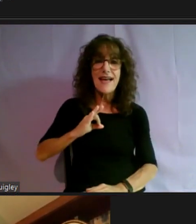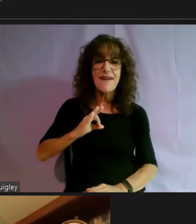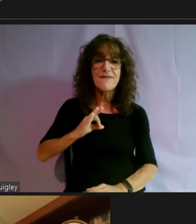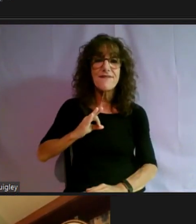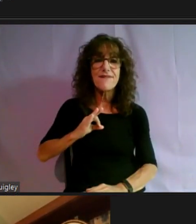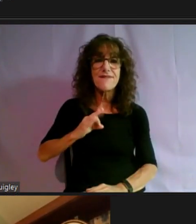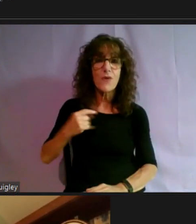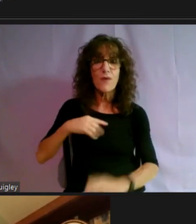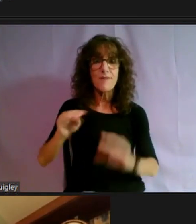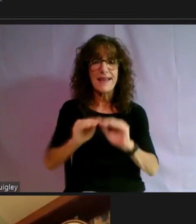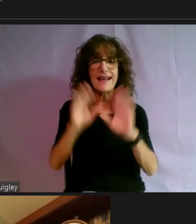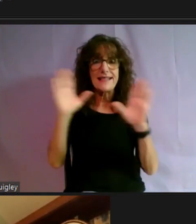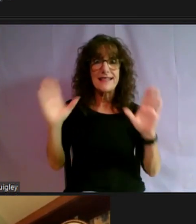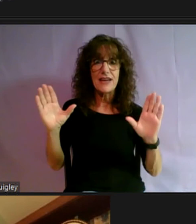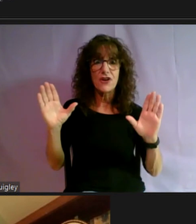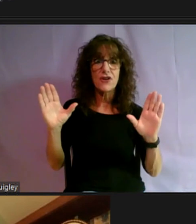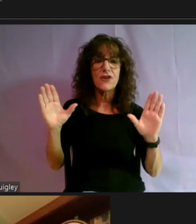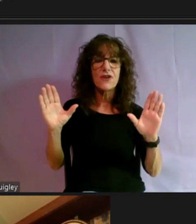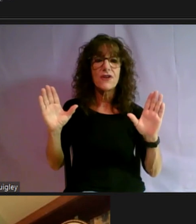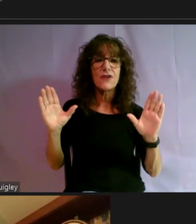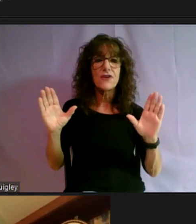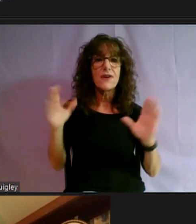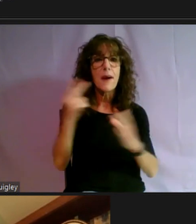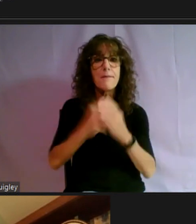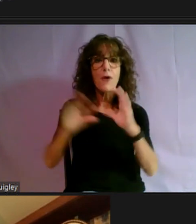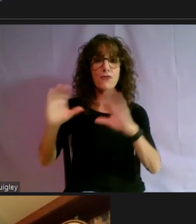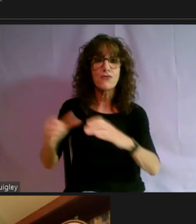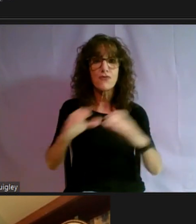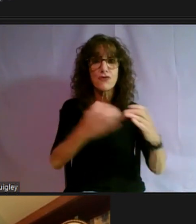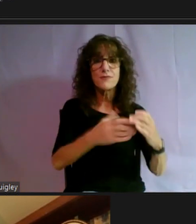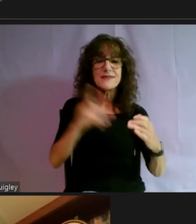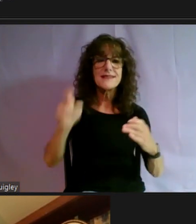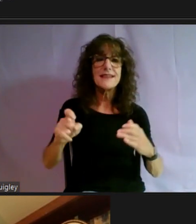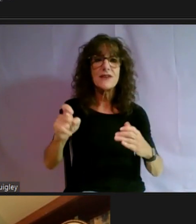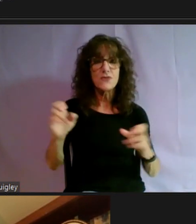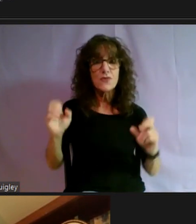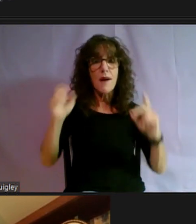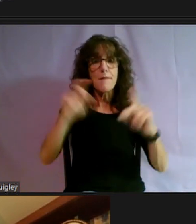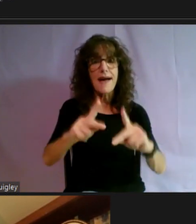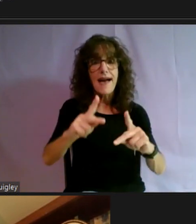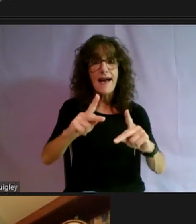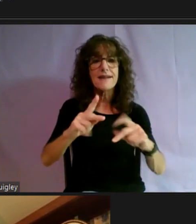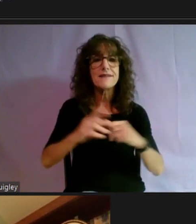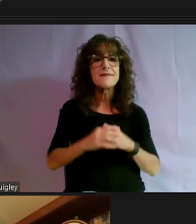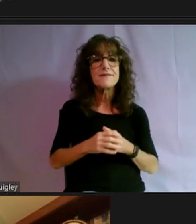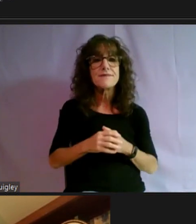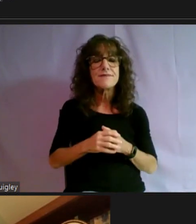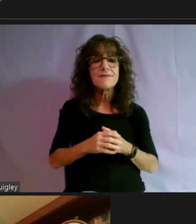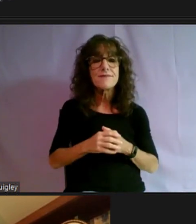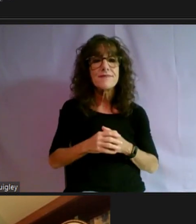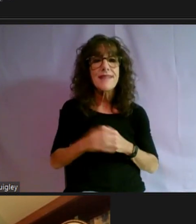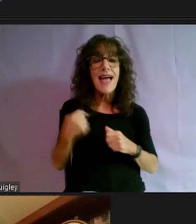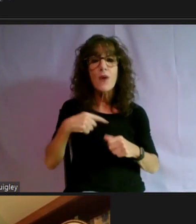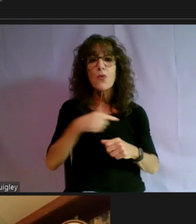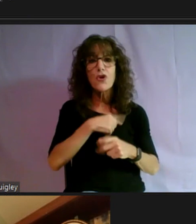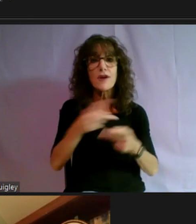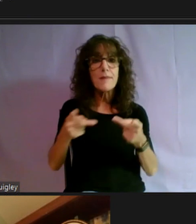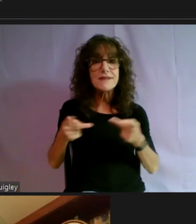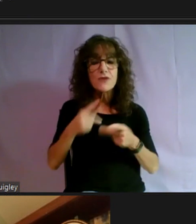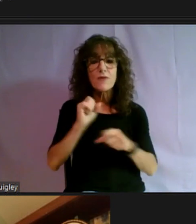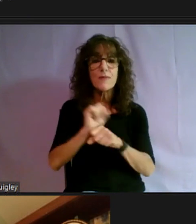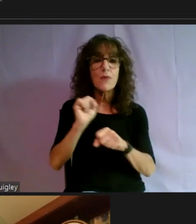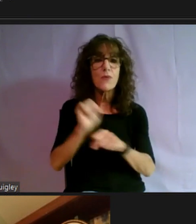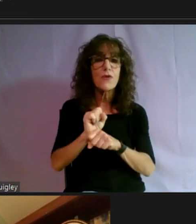really clear that both those groups need to be able to come back. And we're in a position, because we've been working